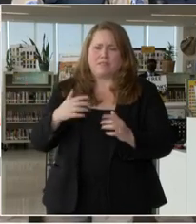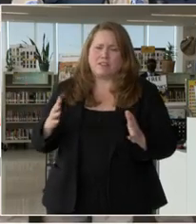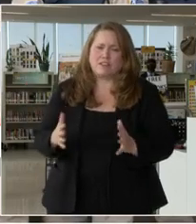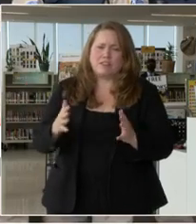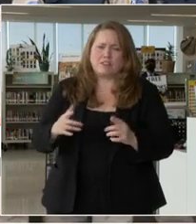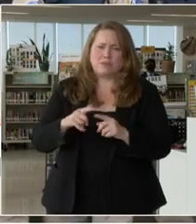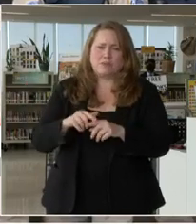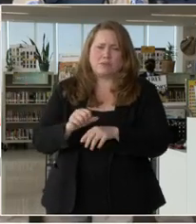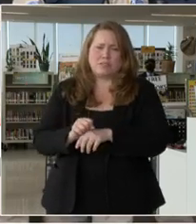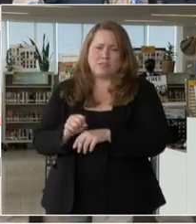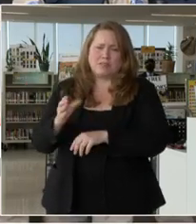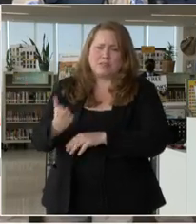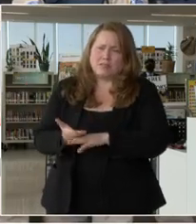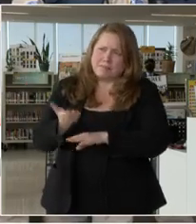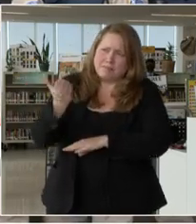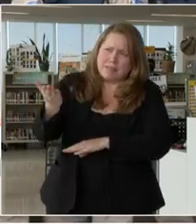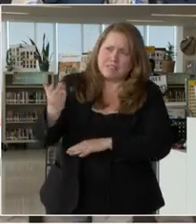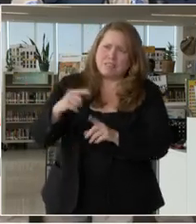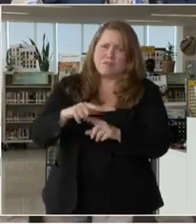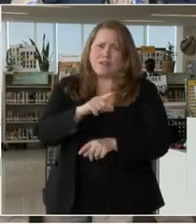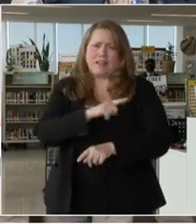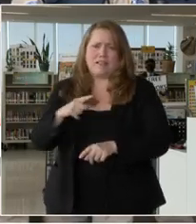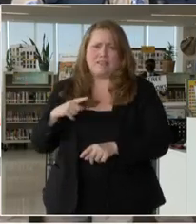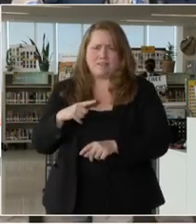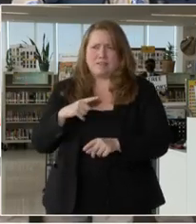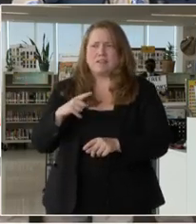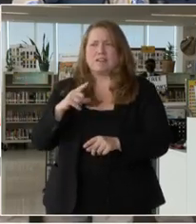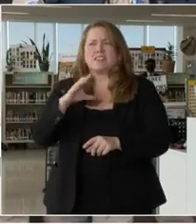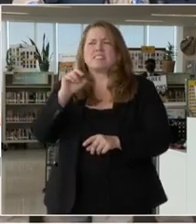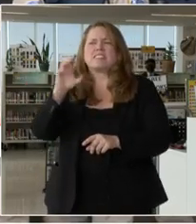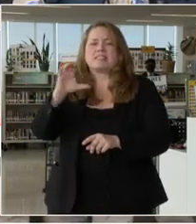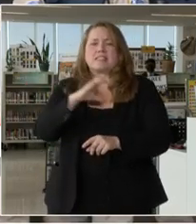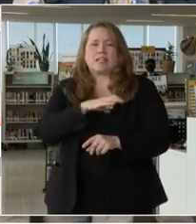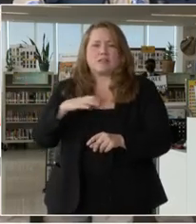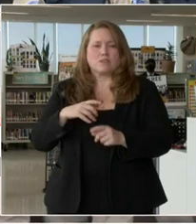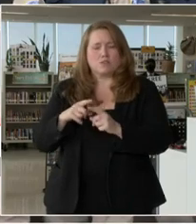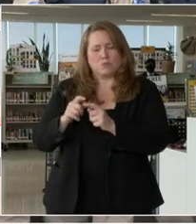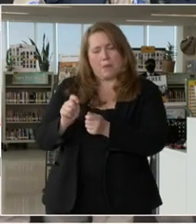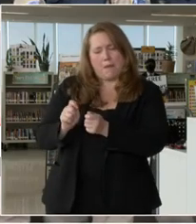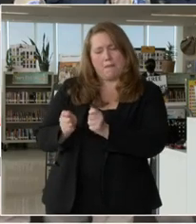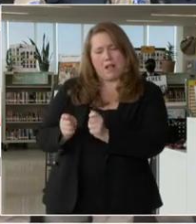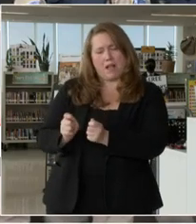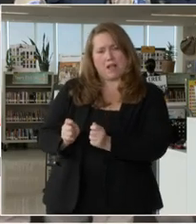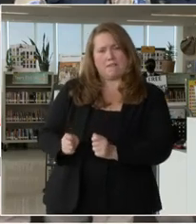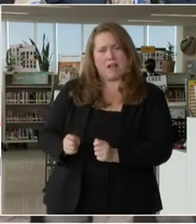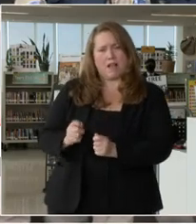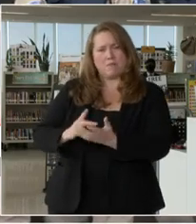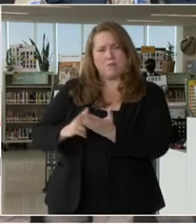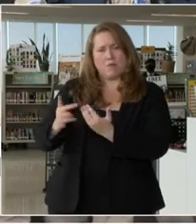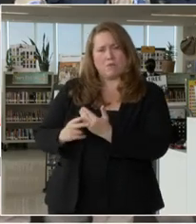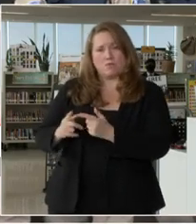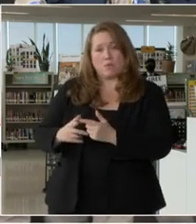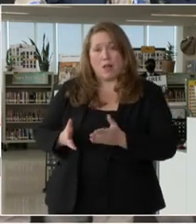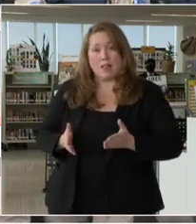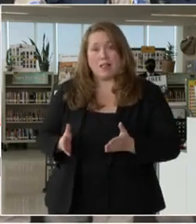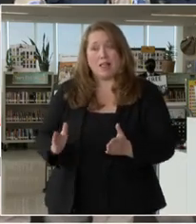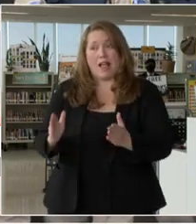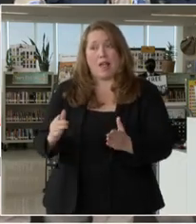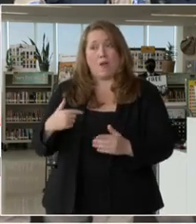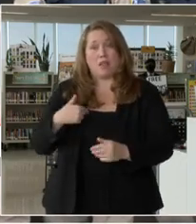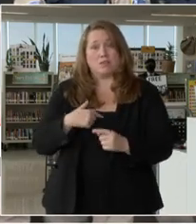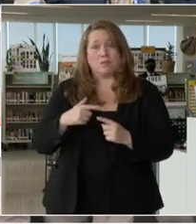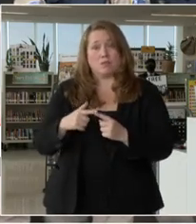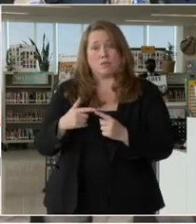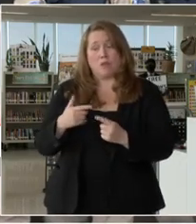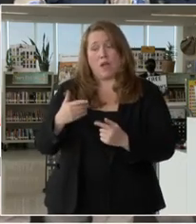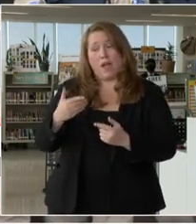submit legislation to the council that will modify the cadet program and allow us to hire not just